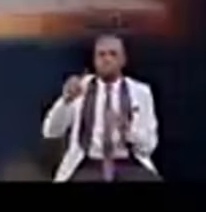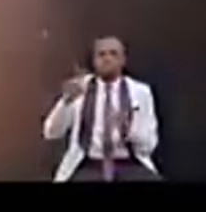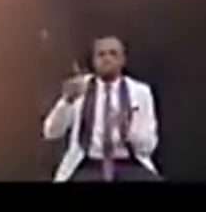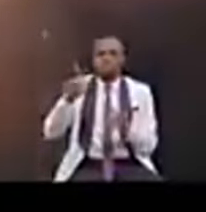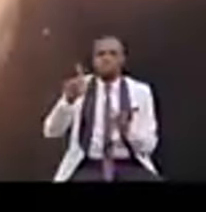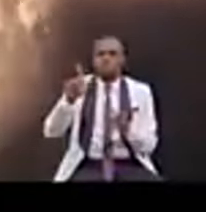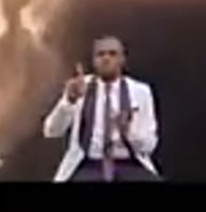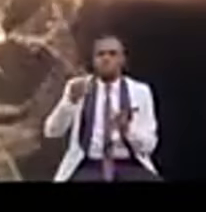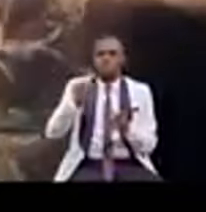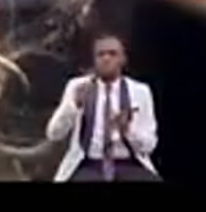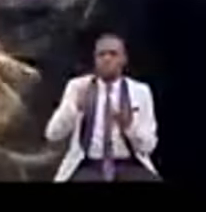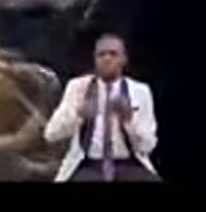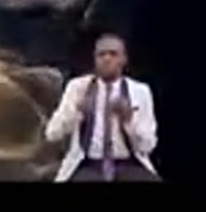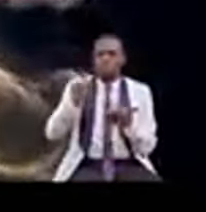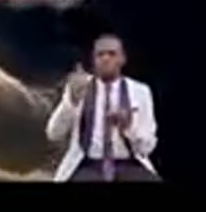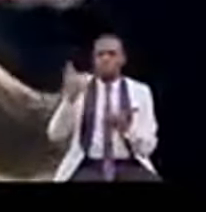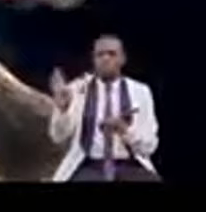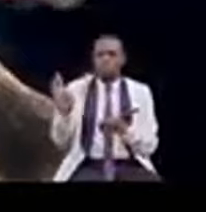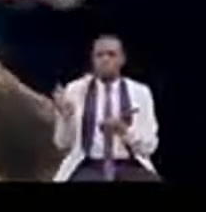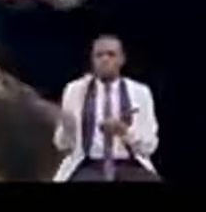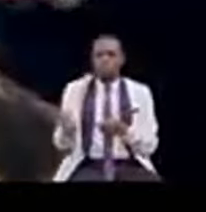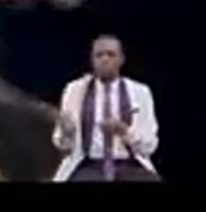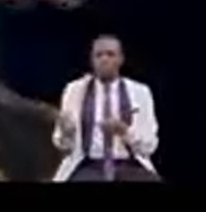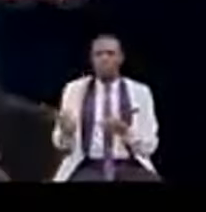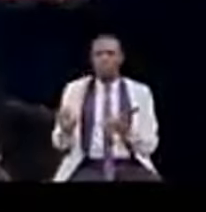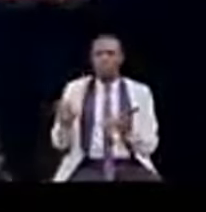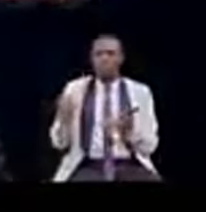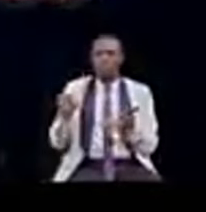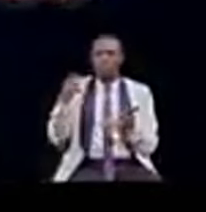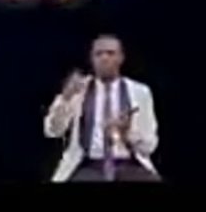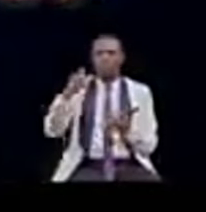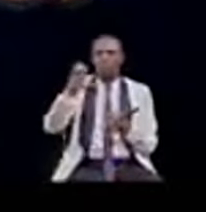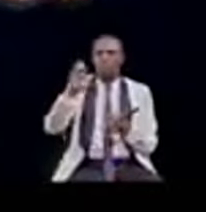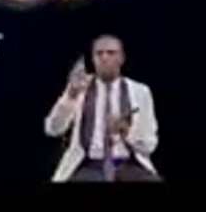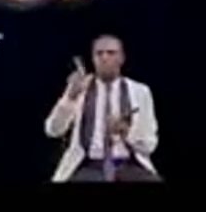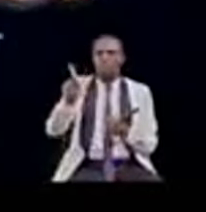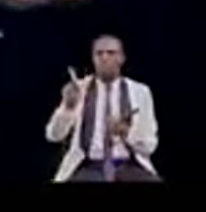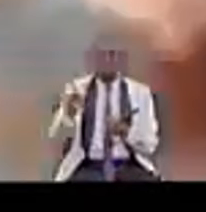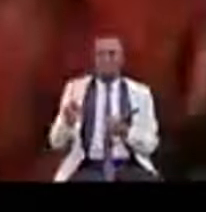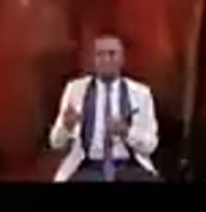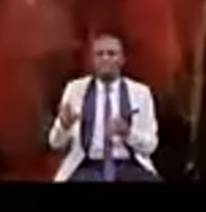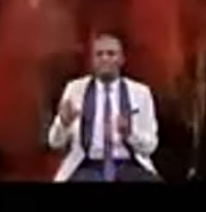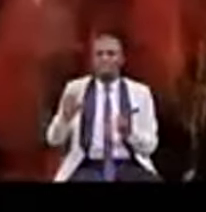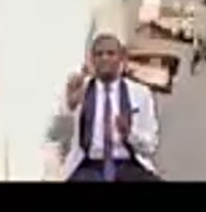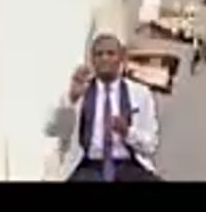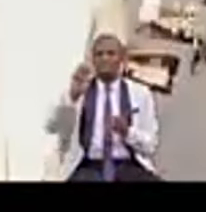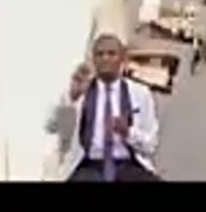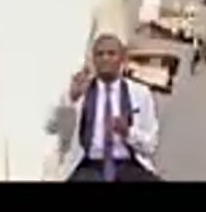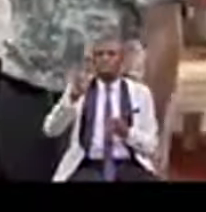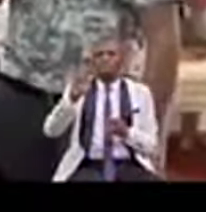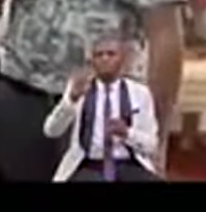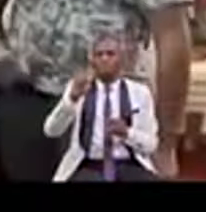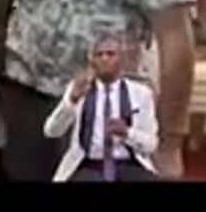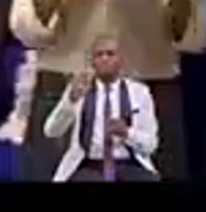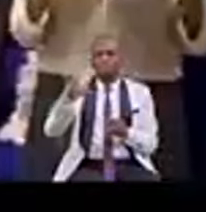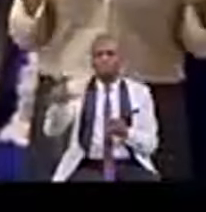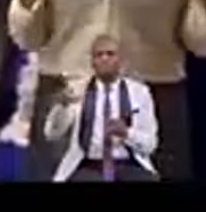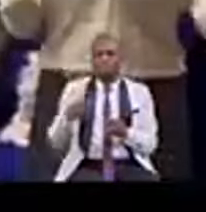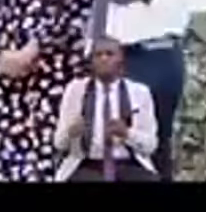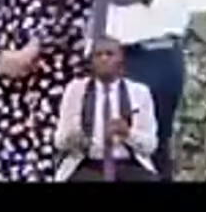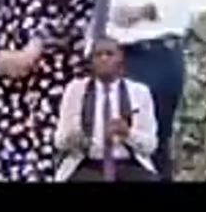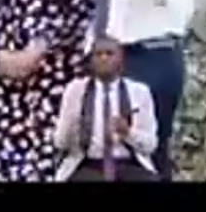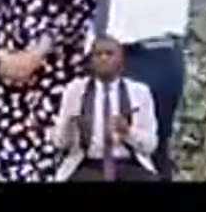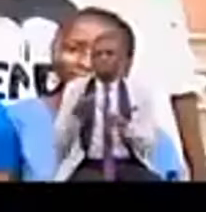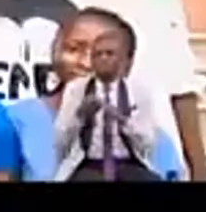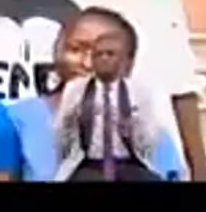If you're listening to us through the radio or through the television, and you just gave your life to Christ, you can as well